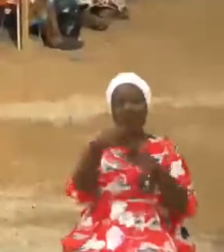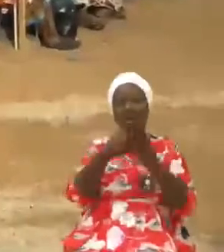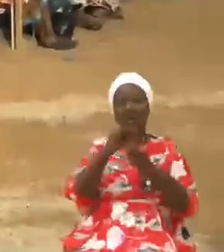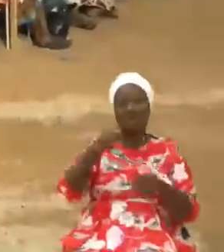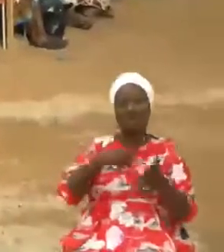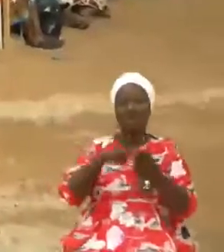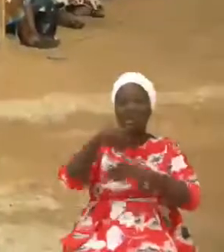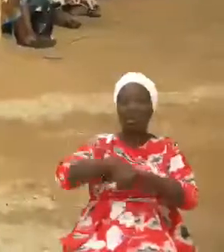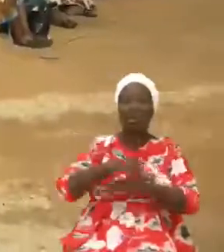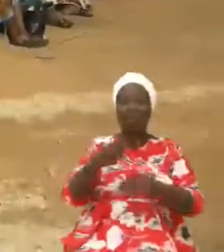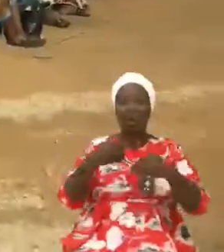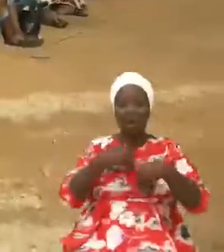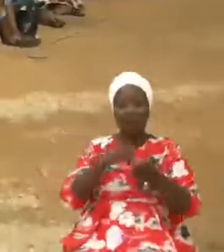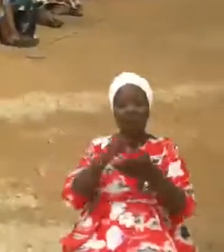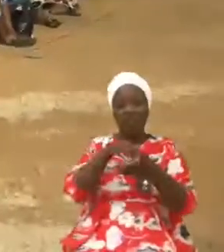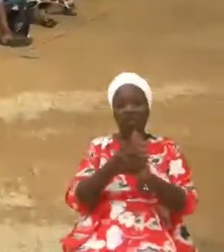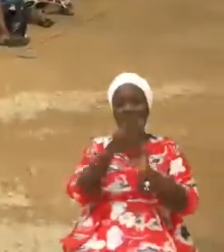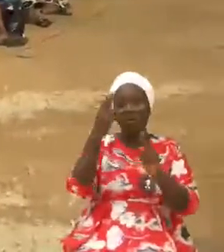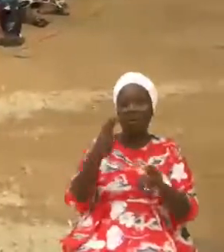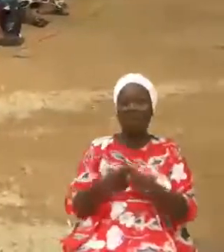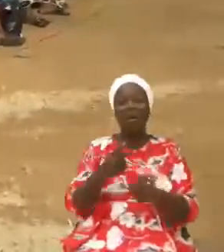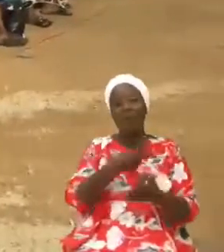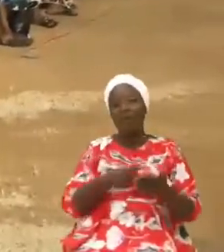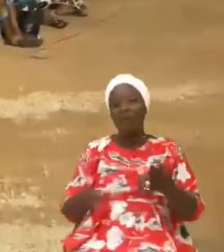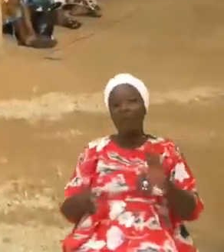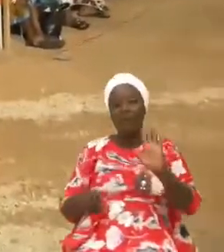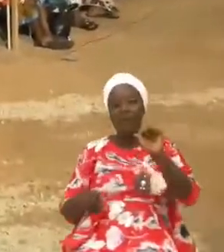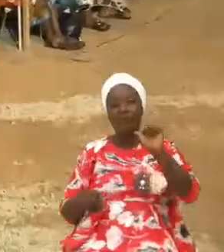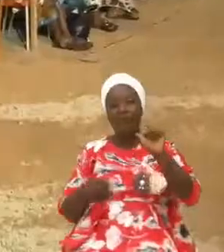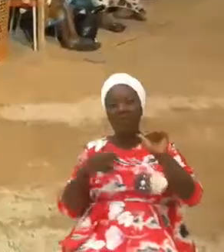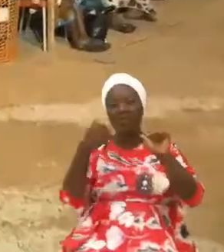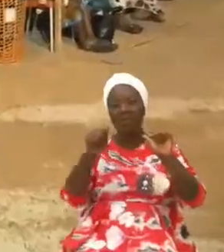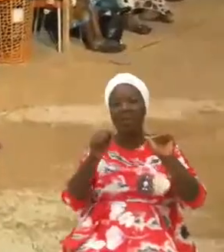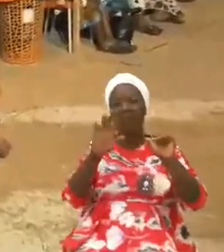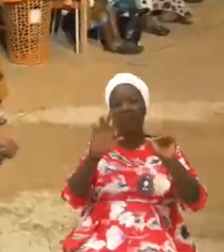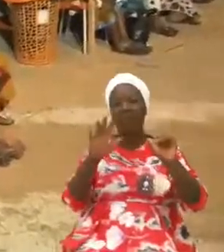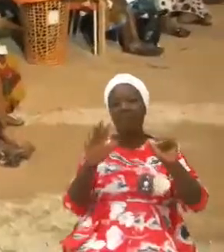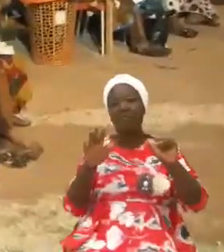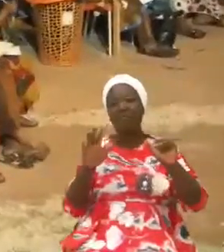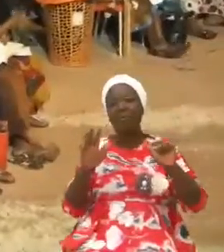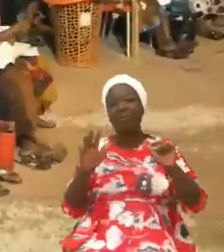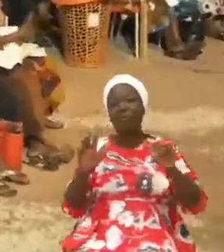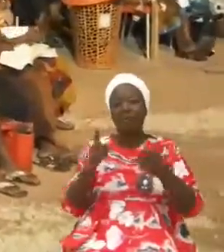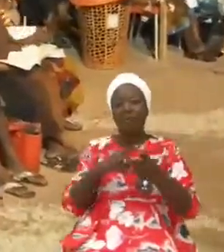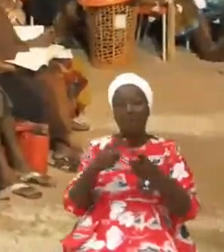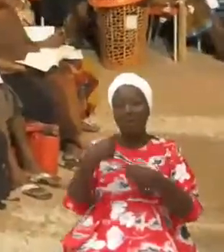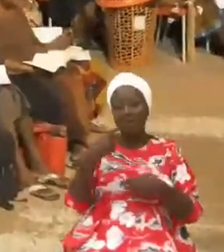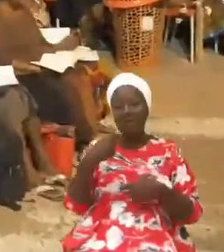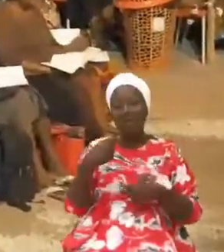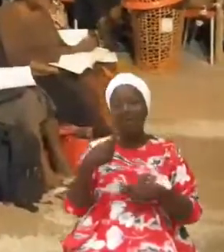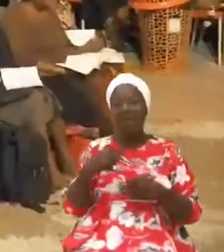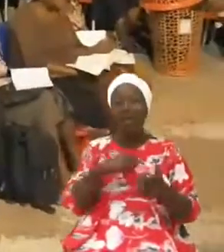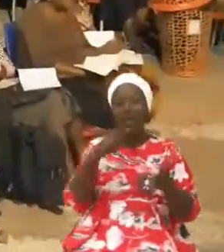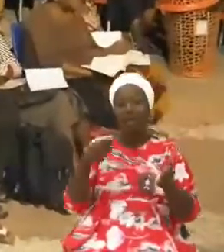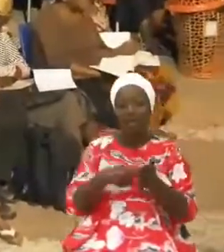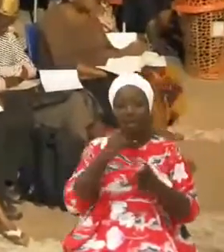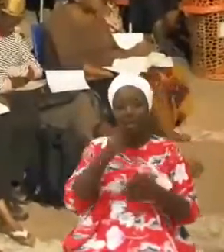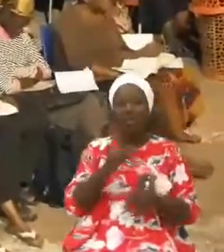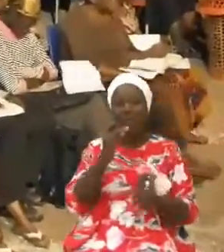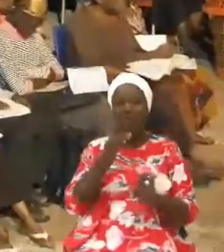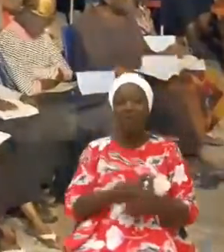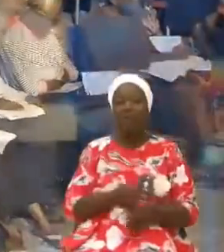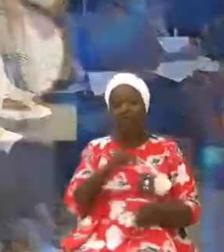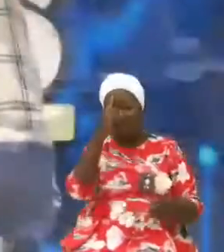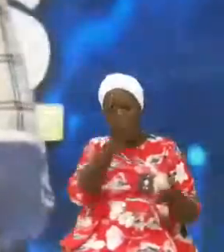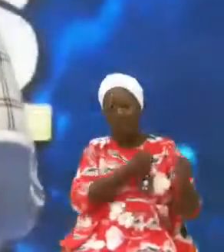What you need tonight, you'll have it by grace in Jesus' name. Look at verse 15. In verse 15 it